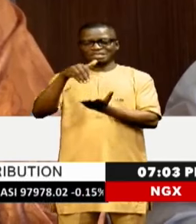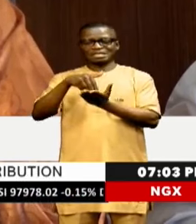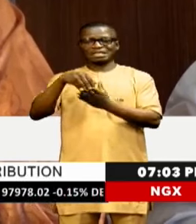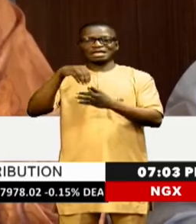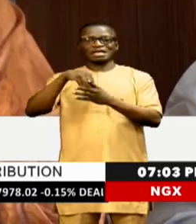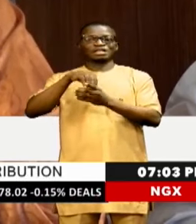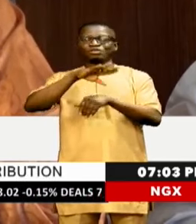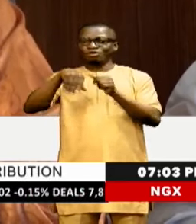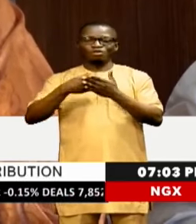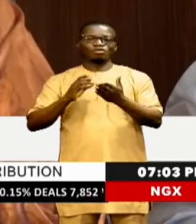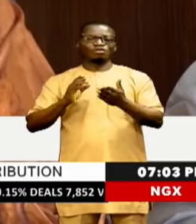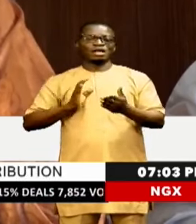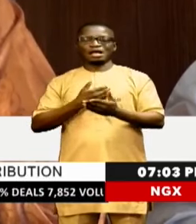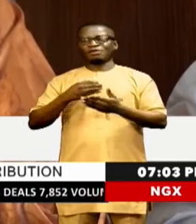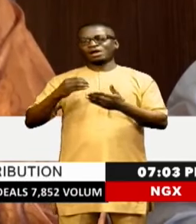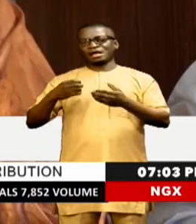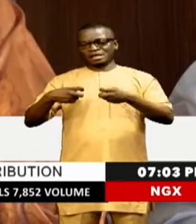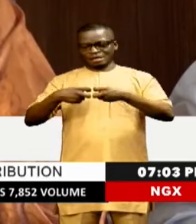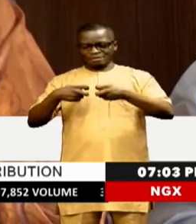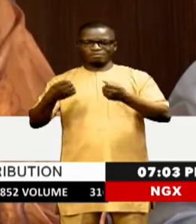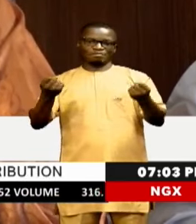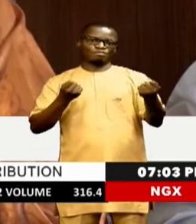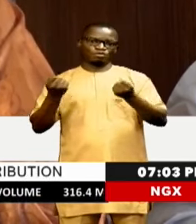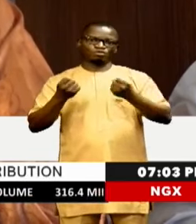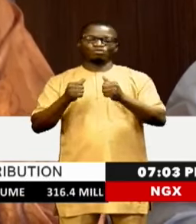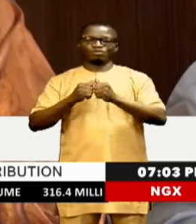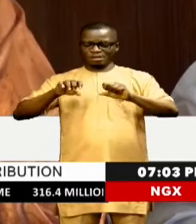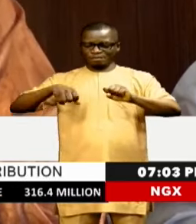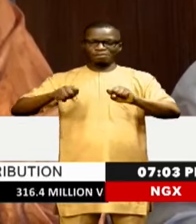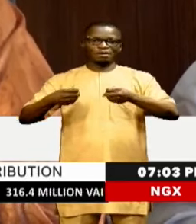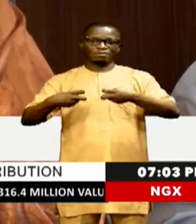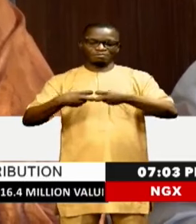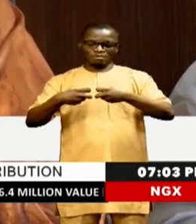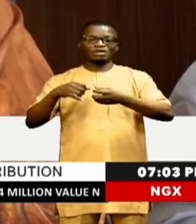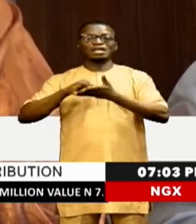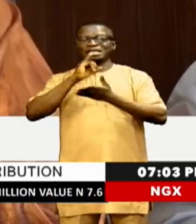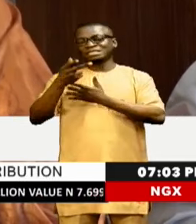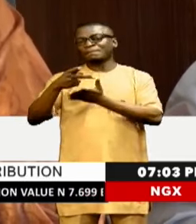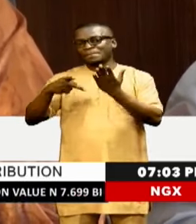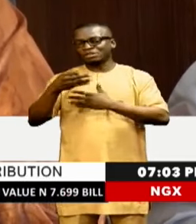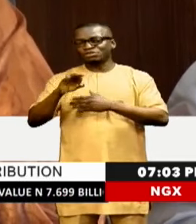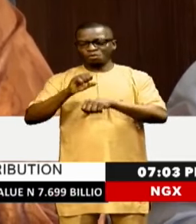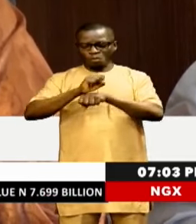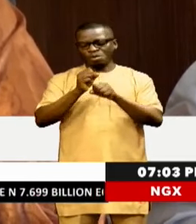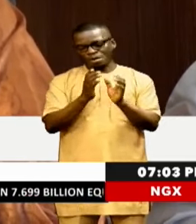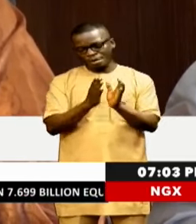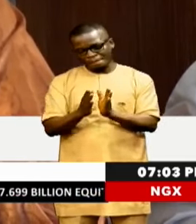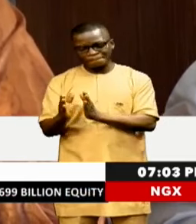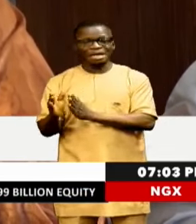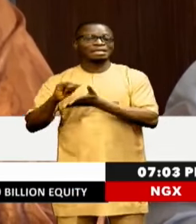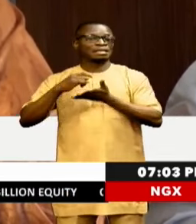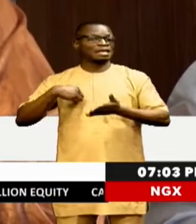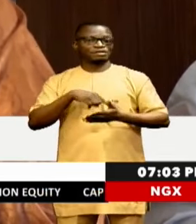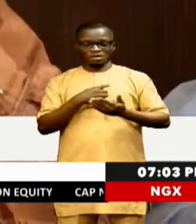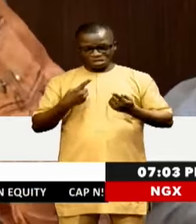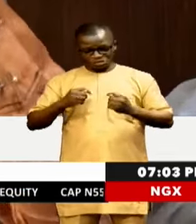e-facilities, I mean e-vehicles or e-tricycle. This is already a part of the work plan which we are trying to